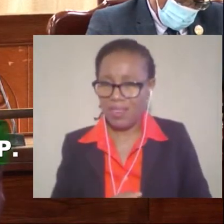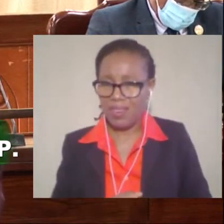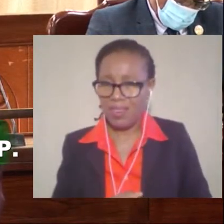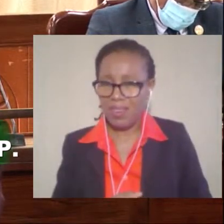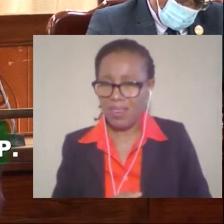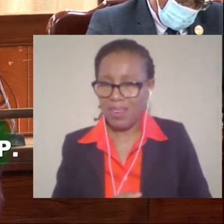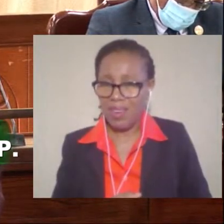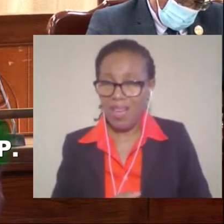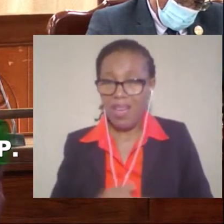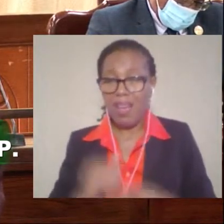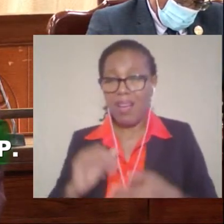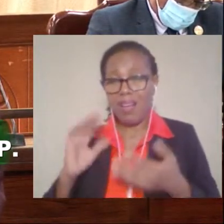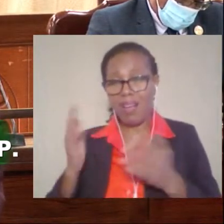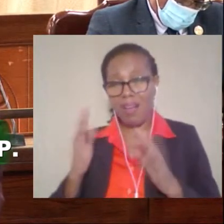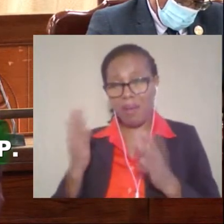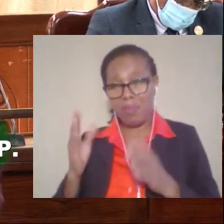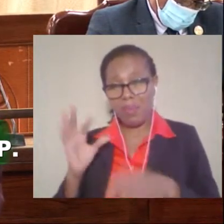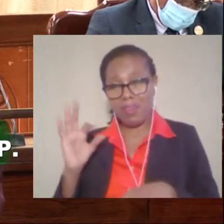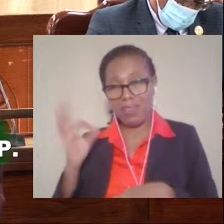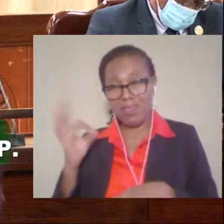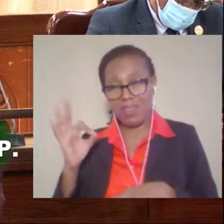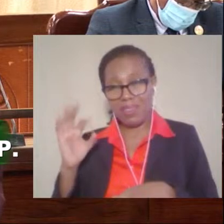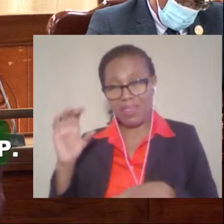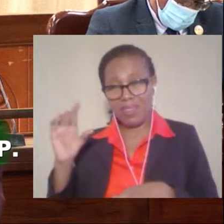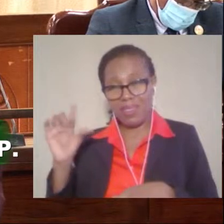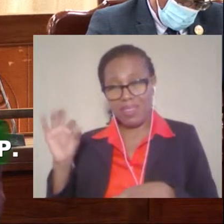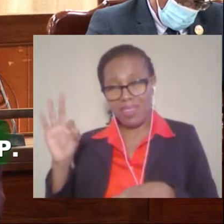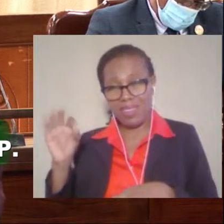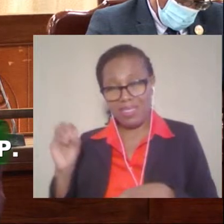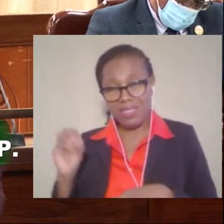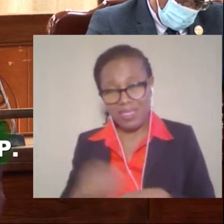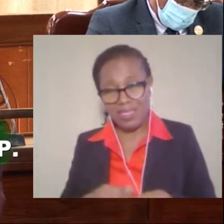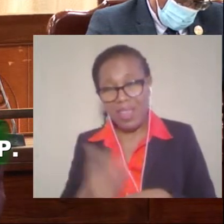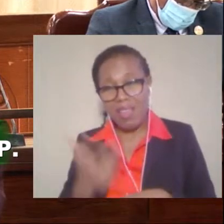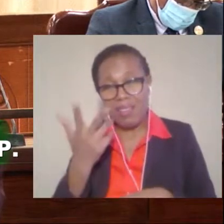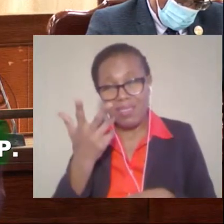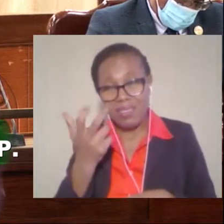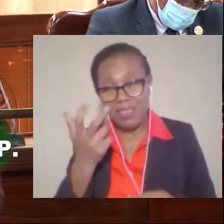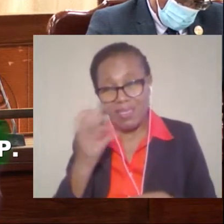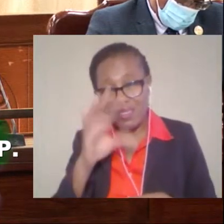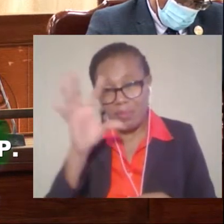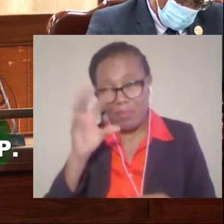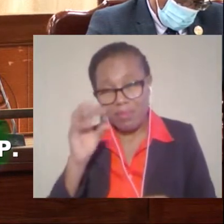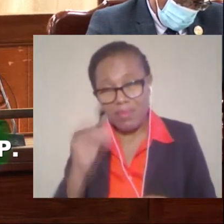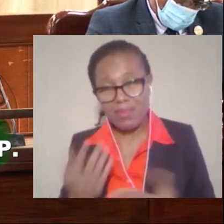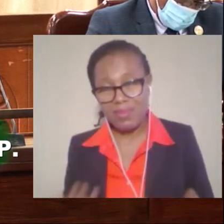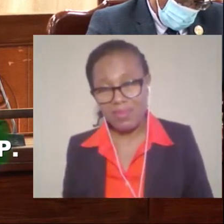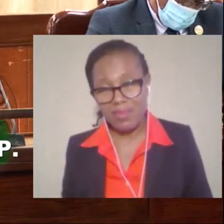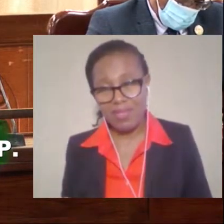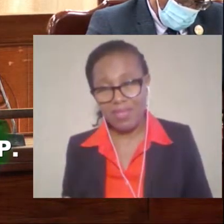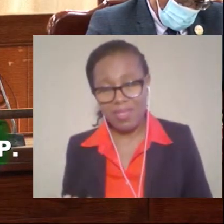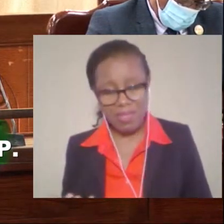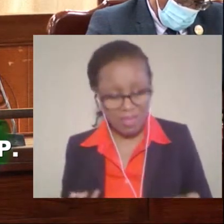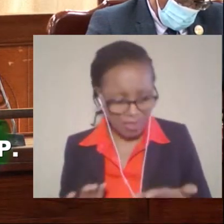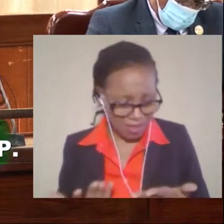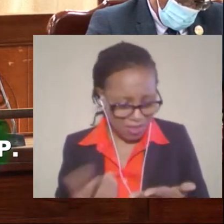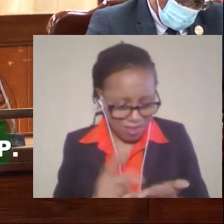13%. I have to see how that was arrived at. I have to see how we're doing the